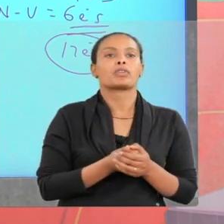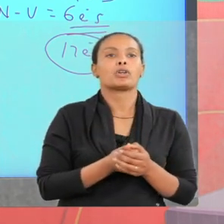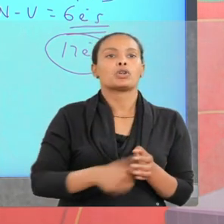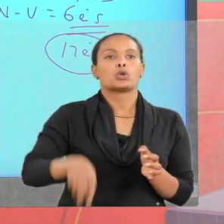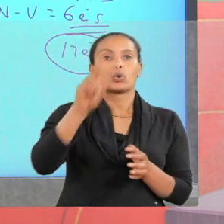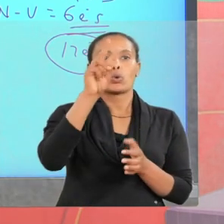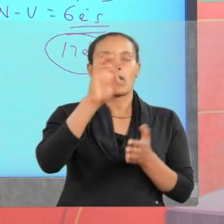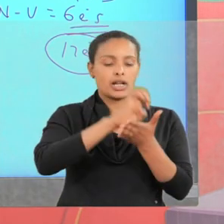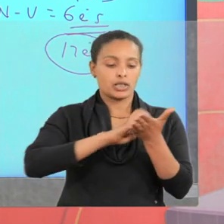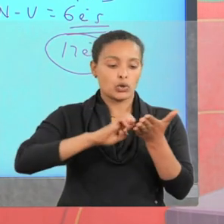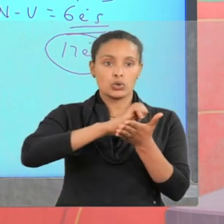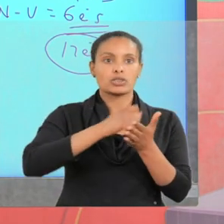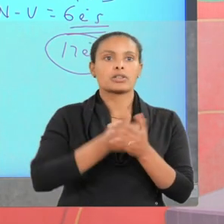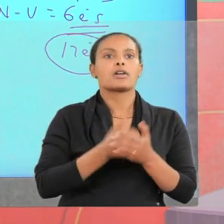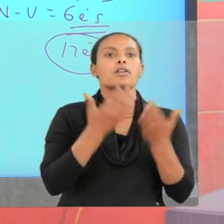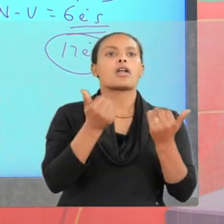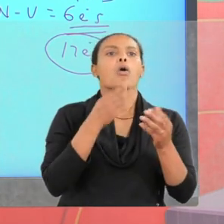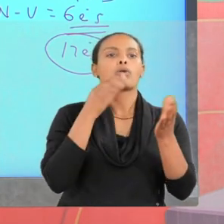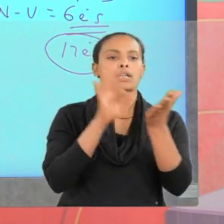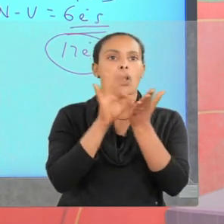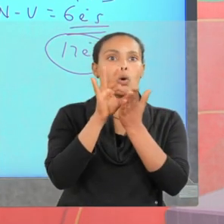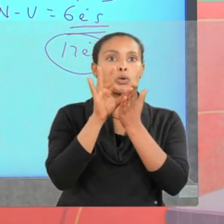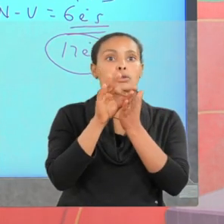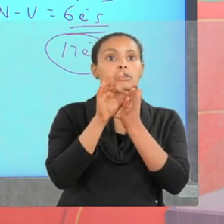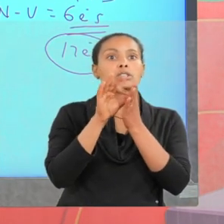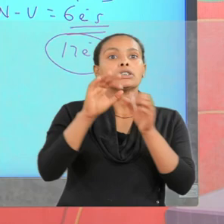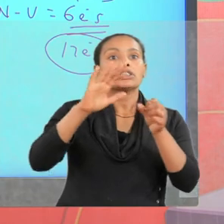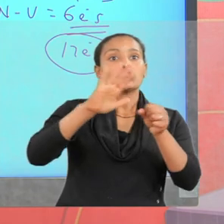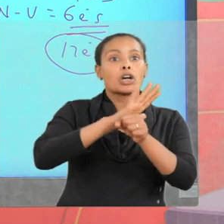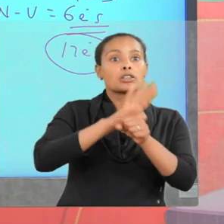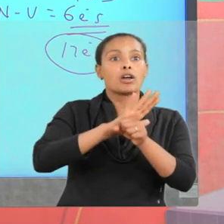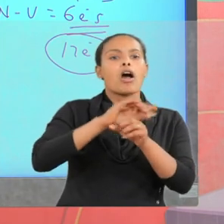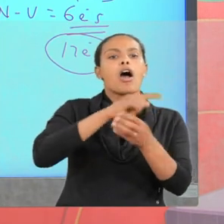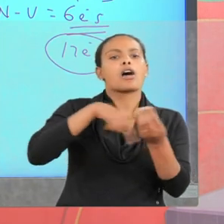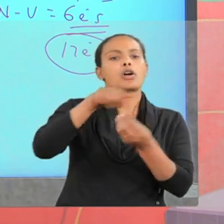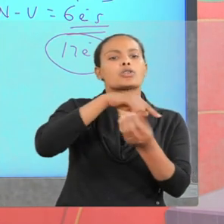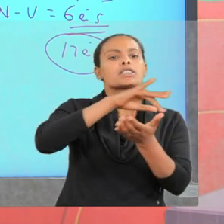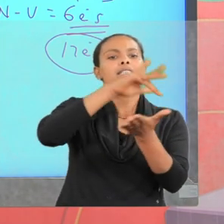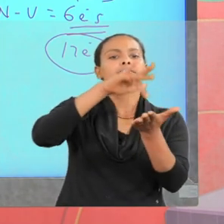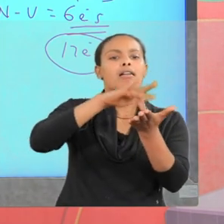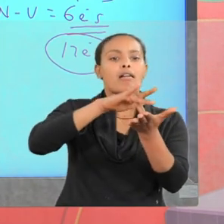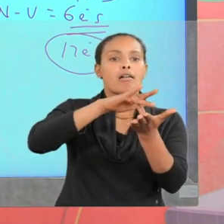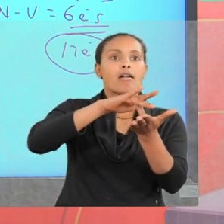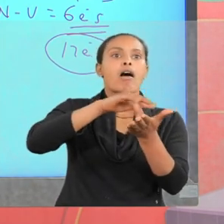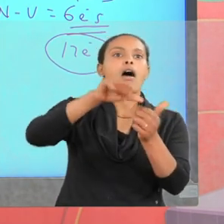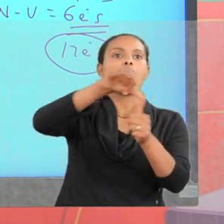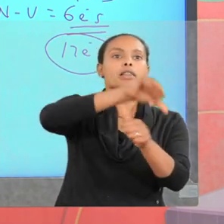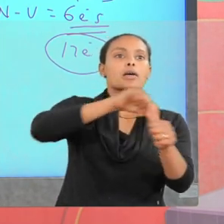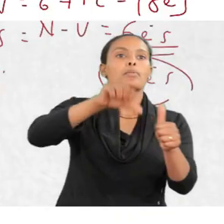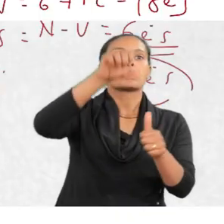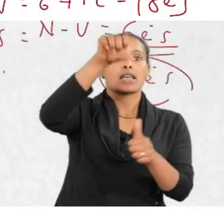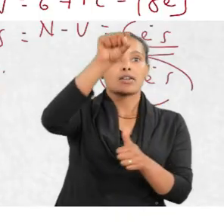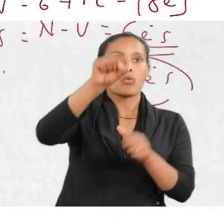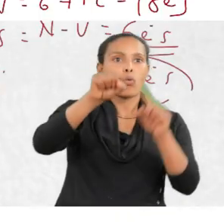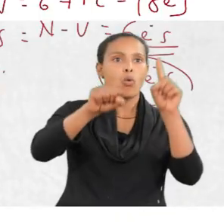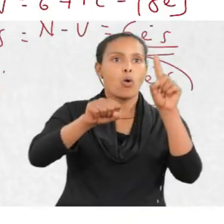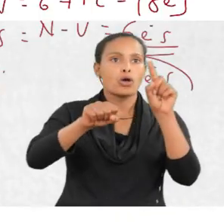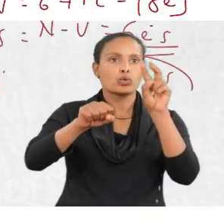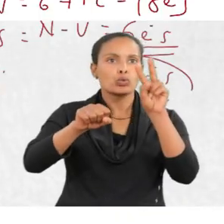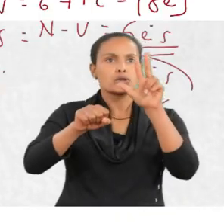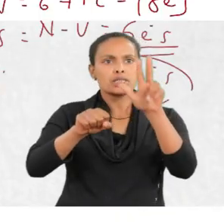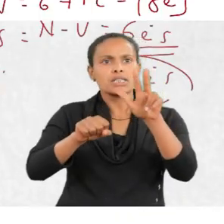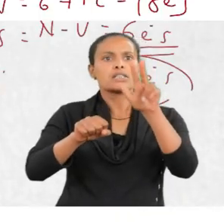2 electrons. Now count number of charge clouds around the central atom, sulfur, 1, 2,